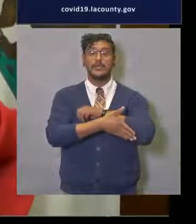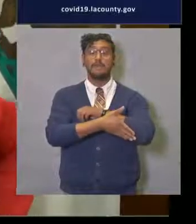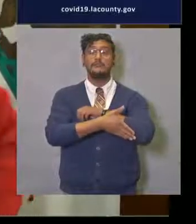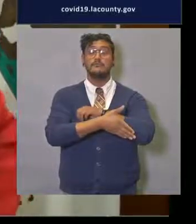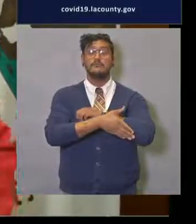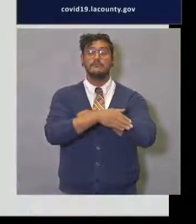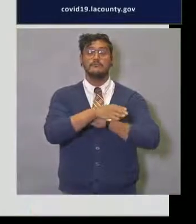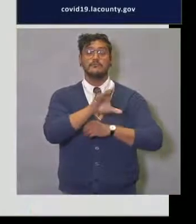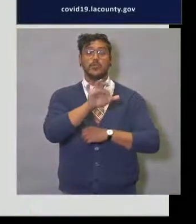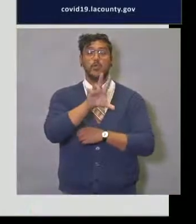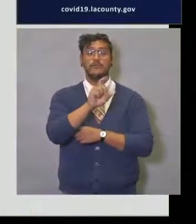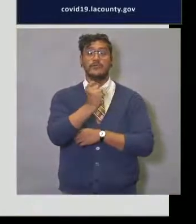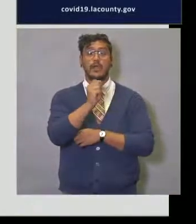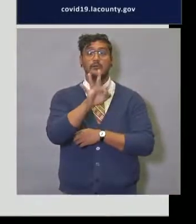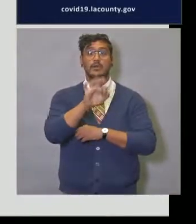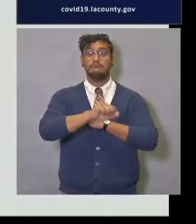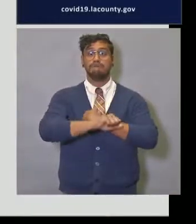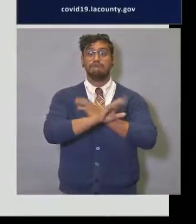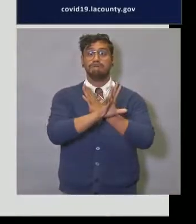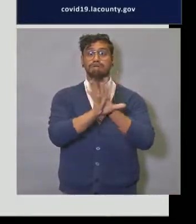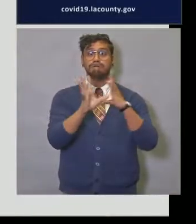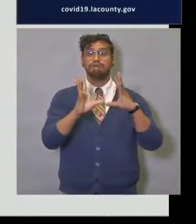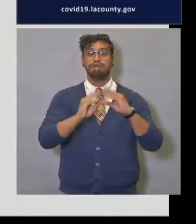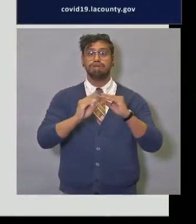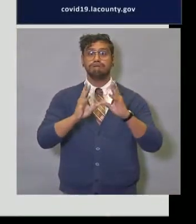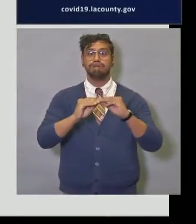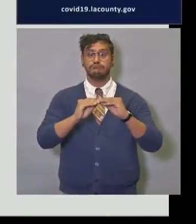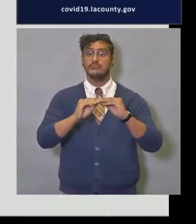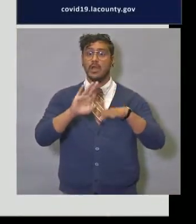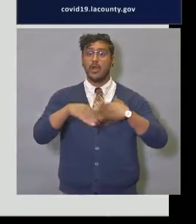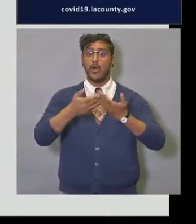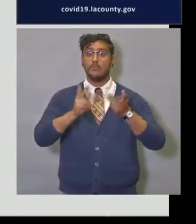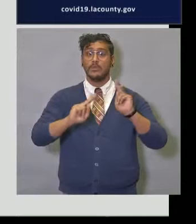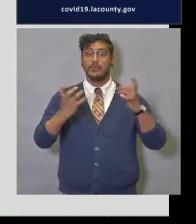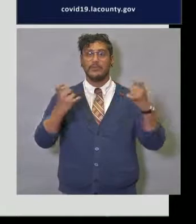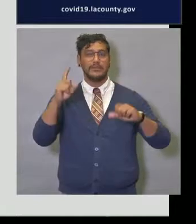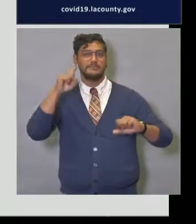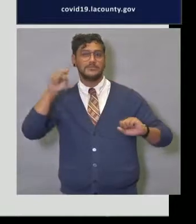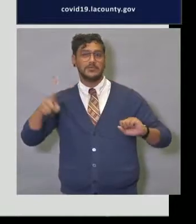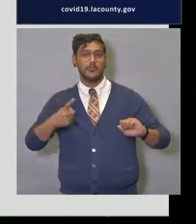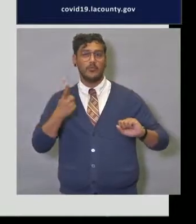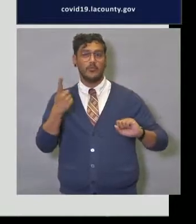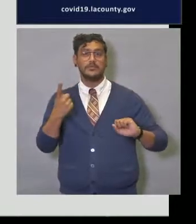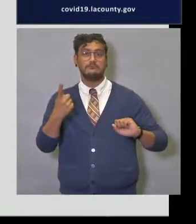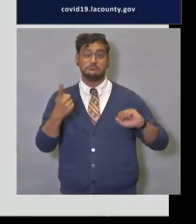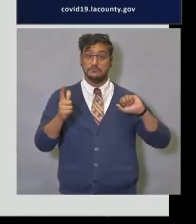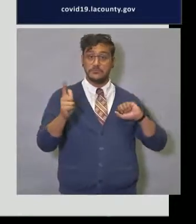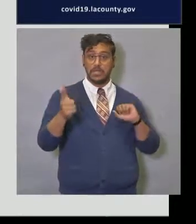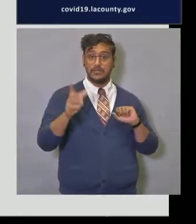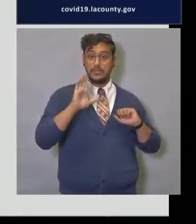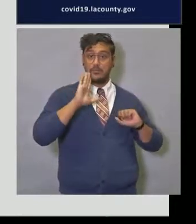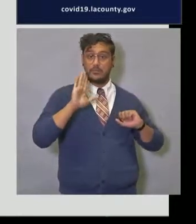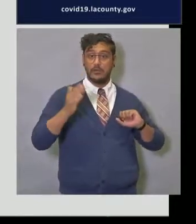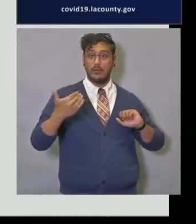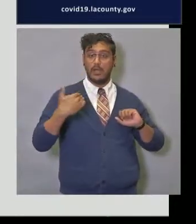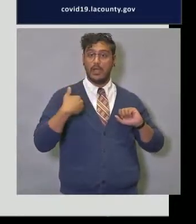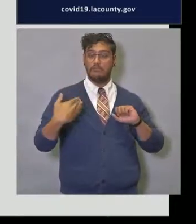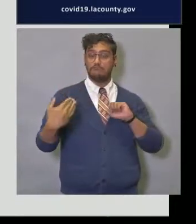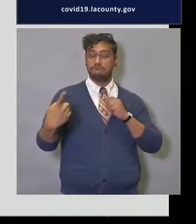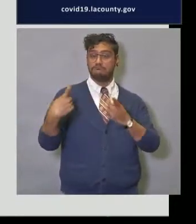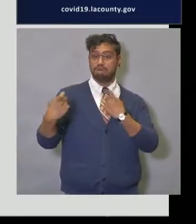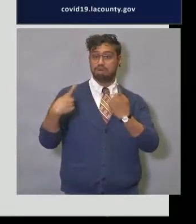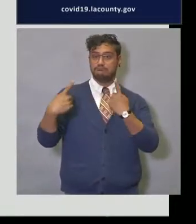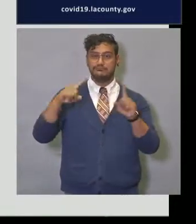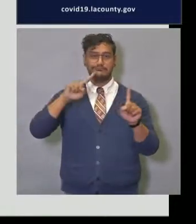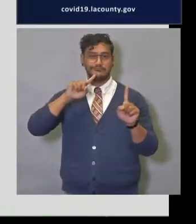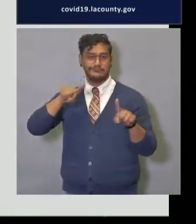virtual press conference. At this time, all participants are in a listen-only mode. Later, we will conduct a question and answer